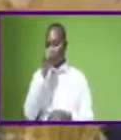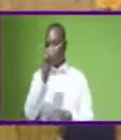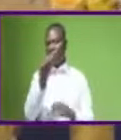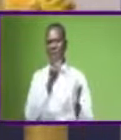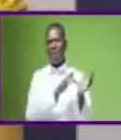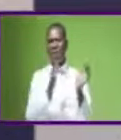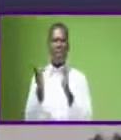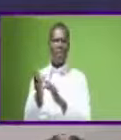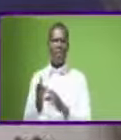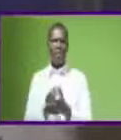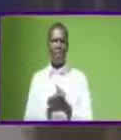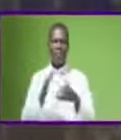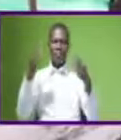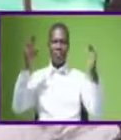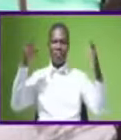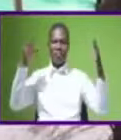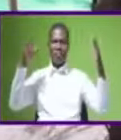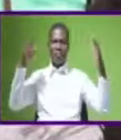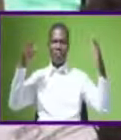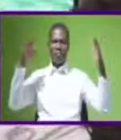ye da